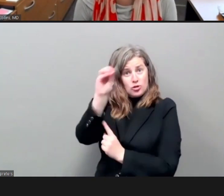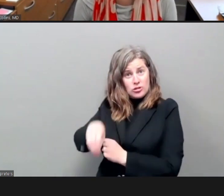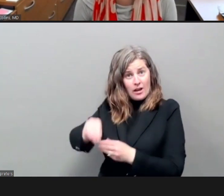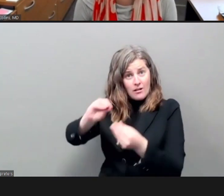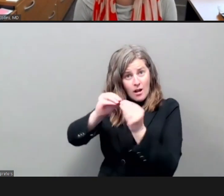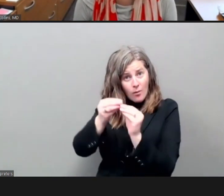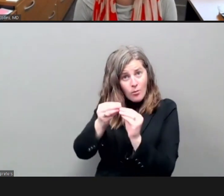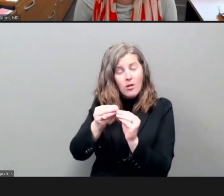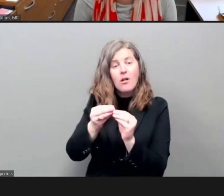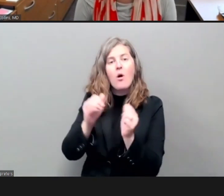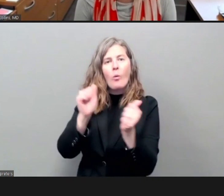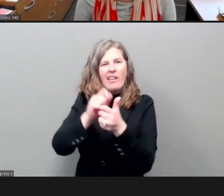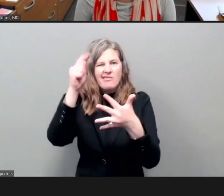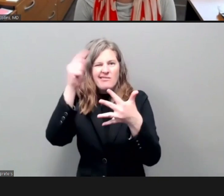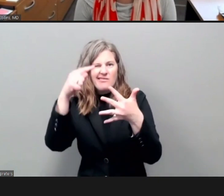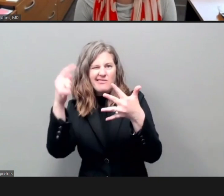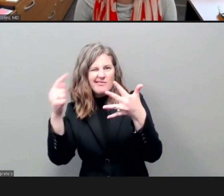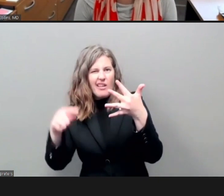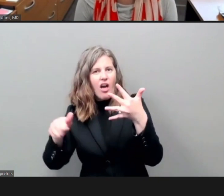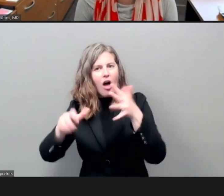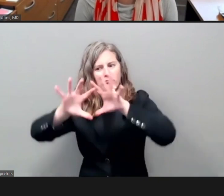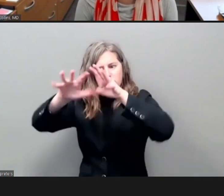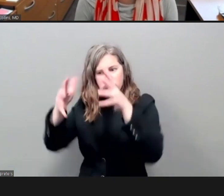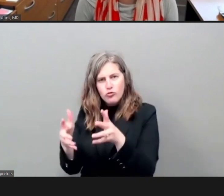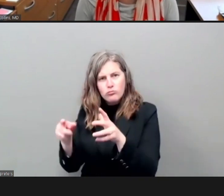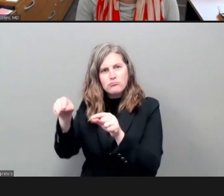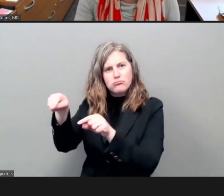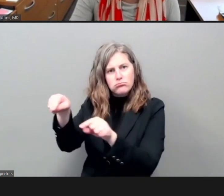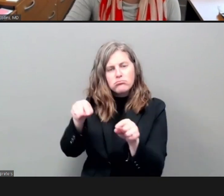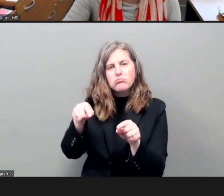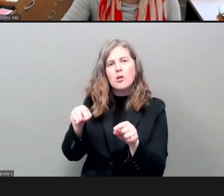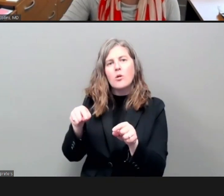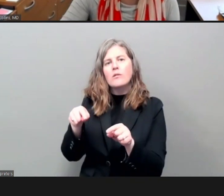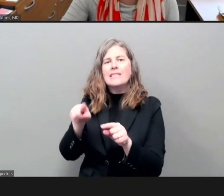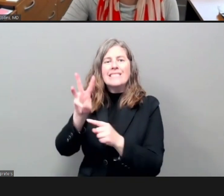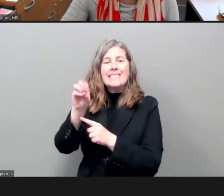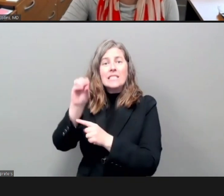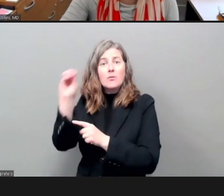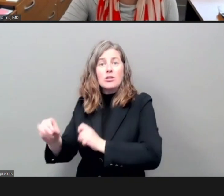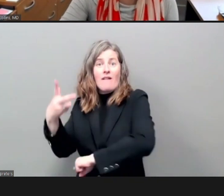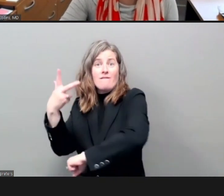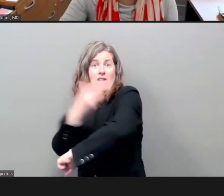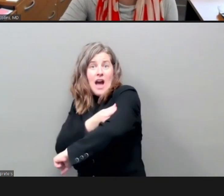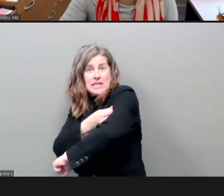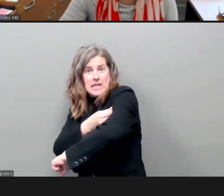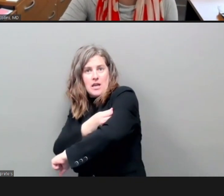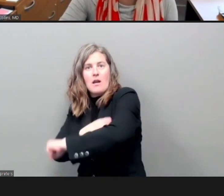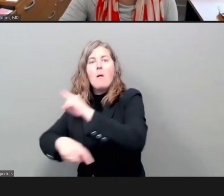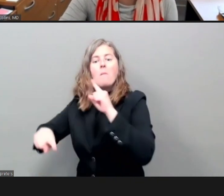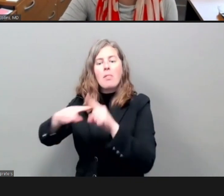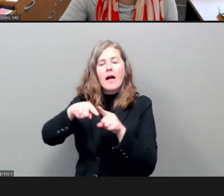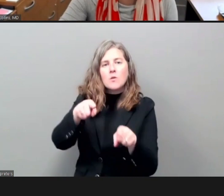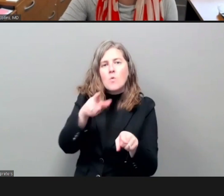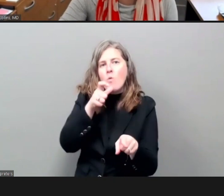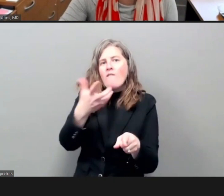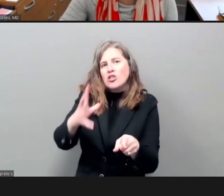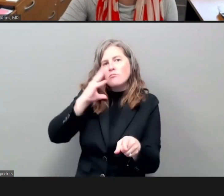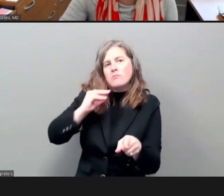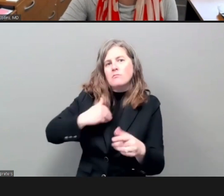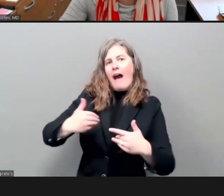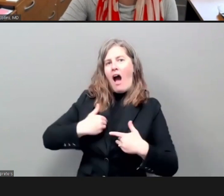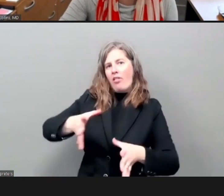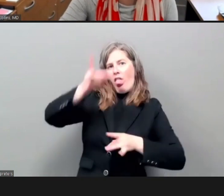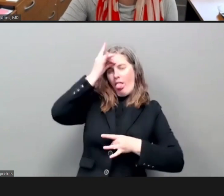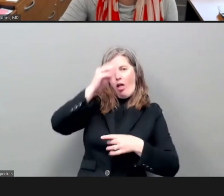rate with all the other individuals who got COVID, we're in